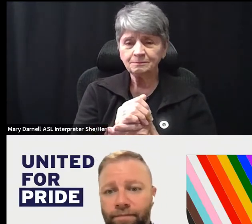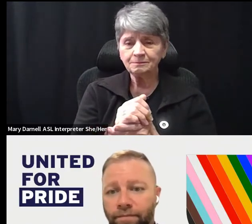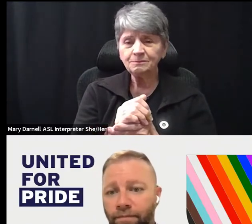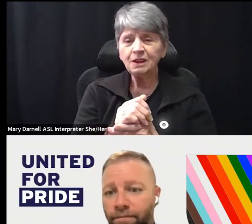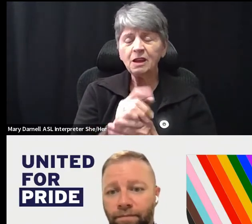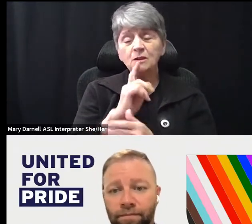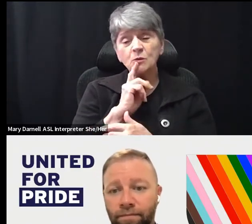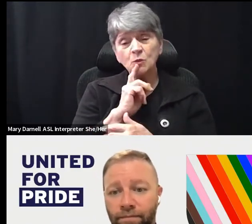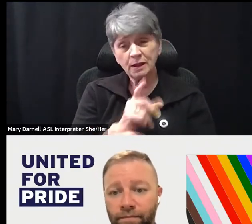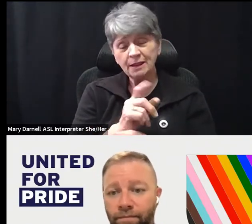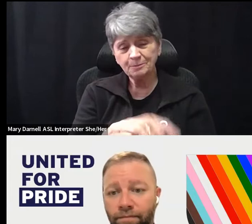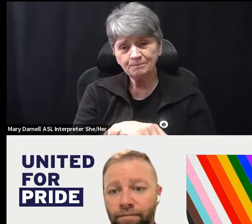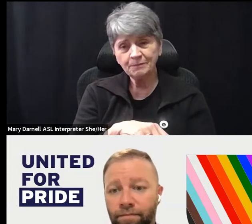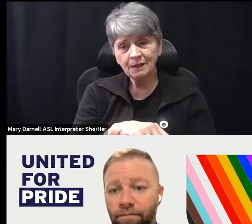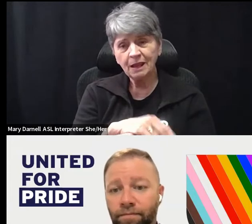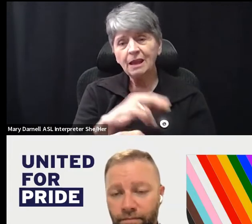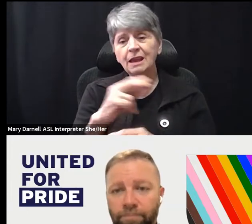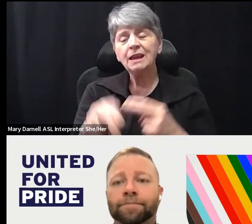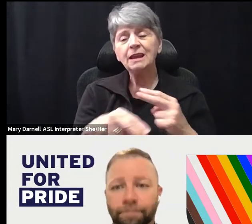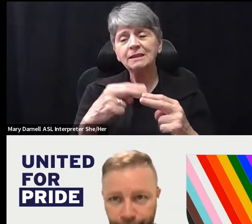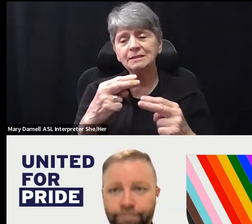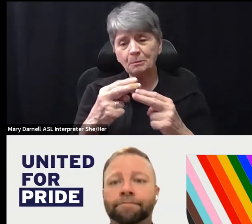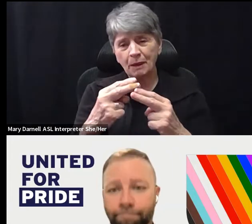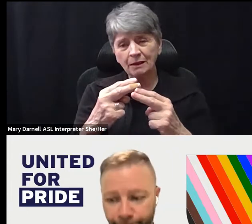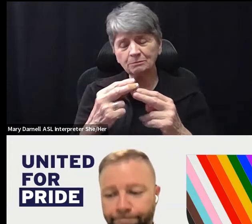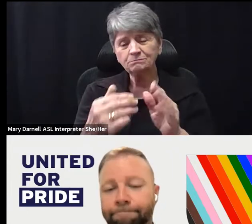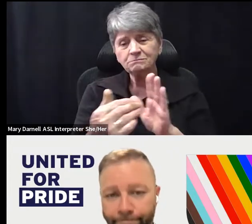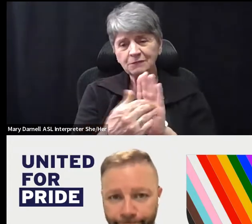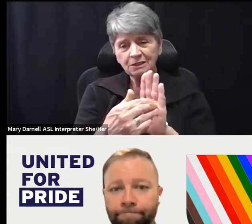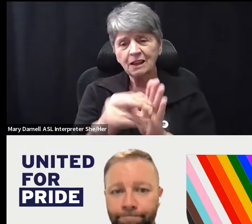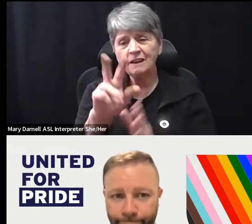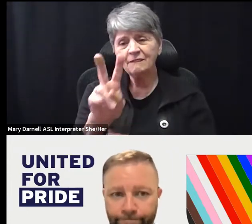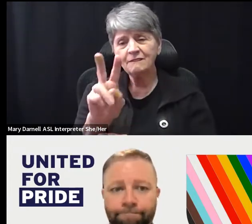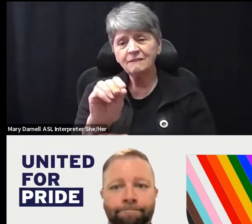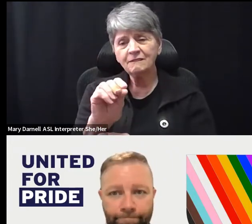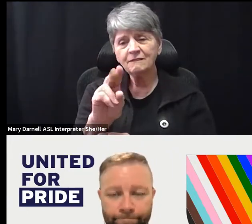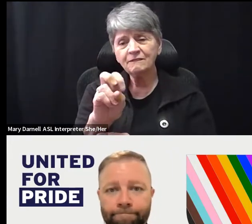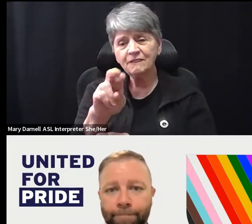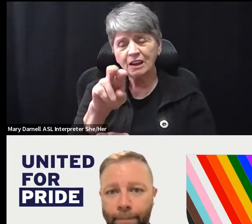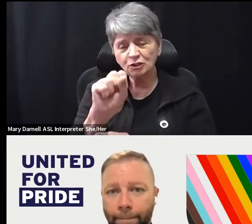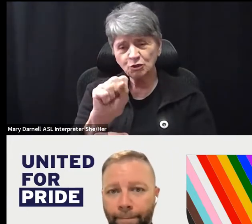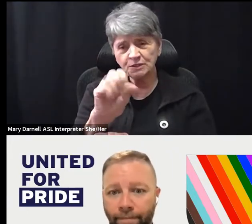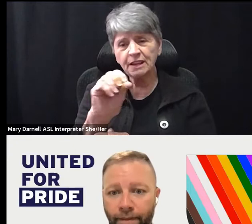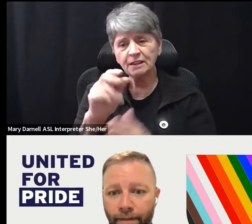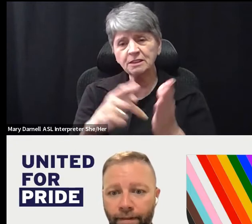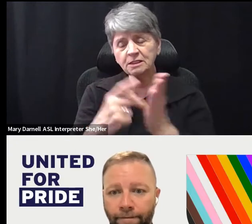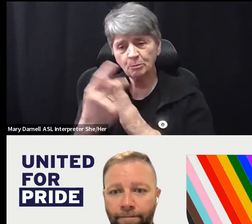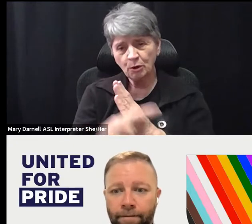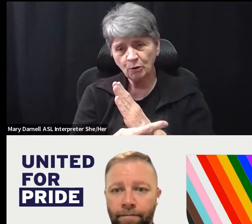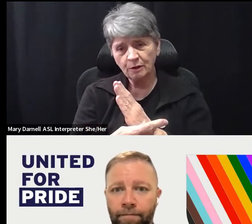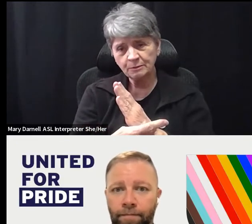it really is about opposing vouchers and rolling back voucher programs. There are some ideas of, can you